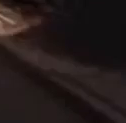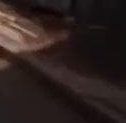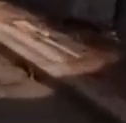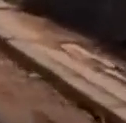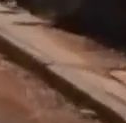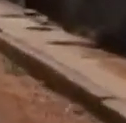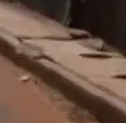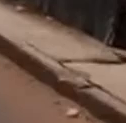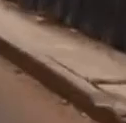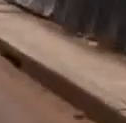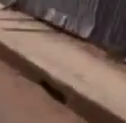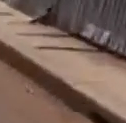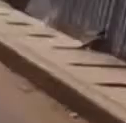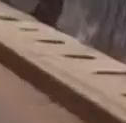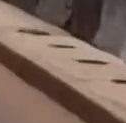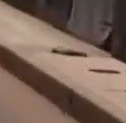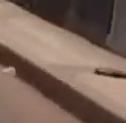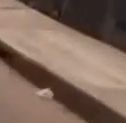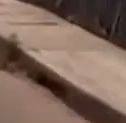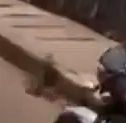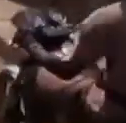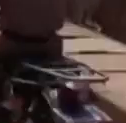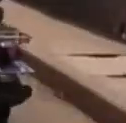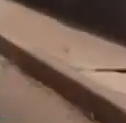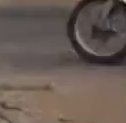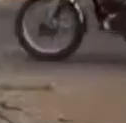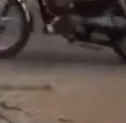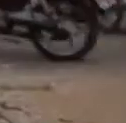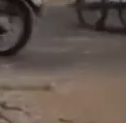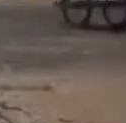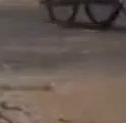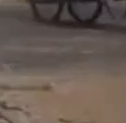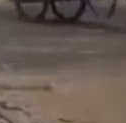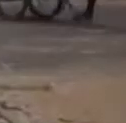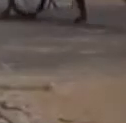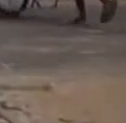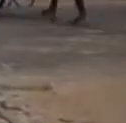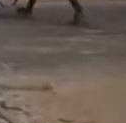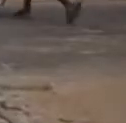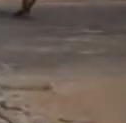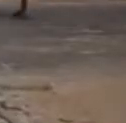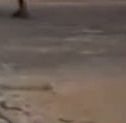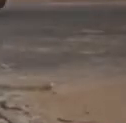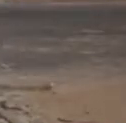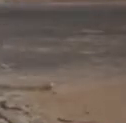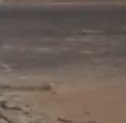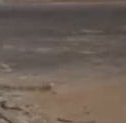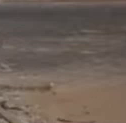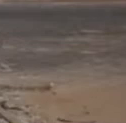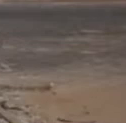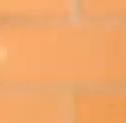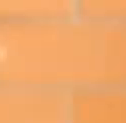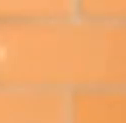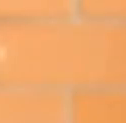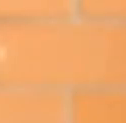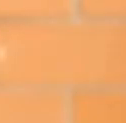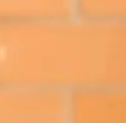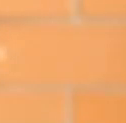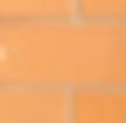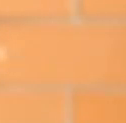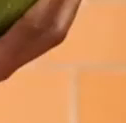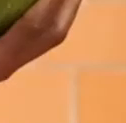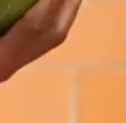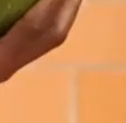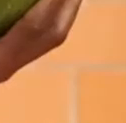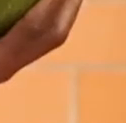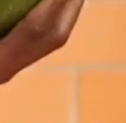The small size of motorcycles make riders vulnerable. Your head is the most delicate part of your body. Your head is